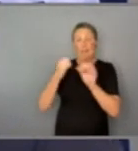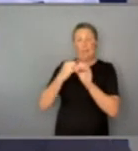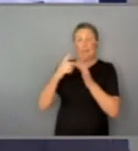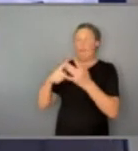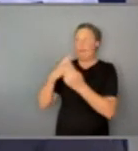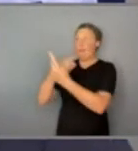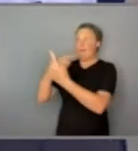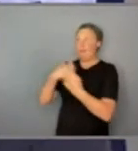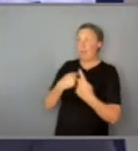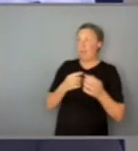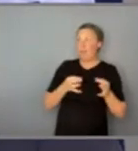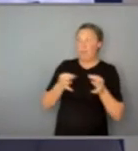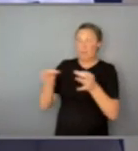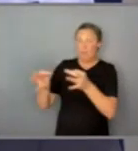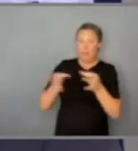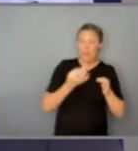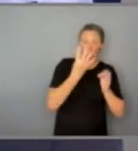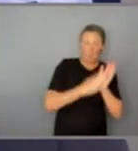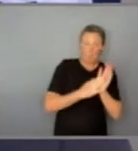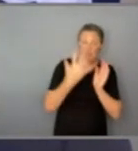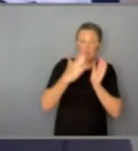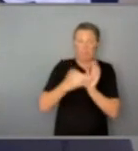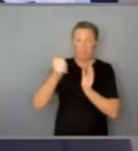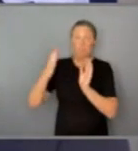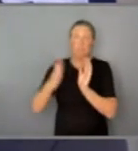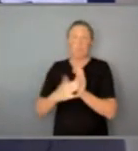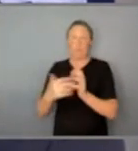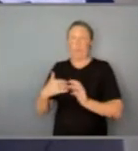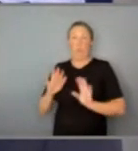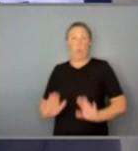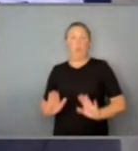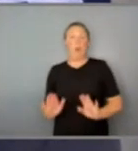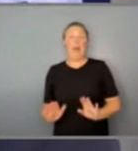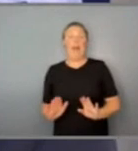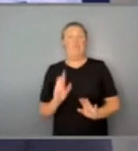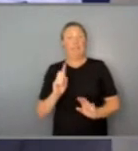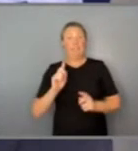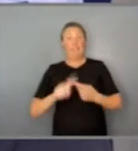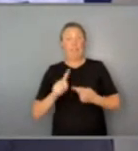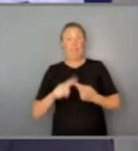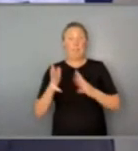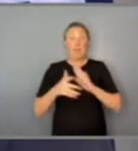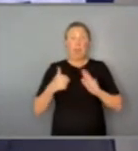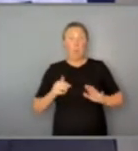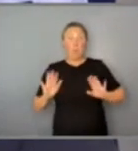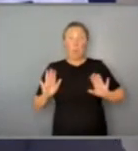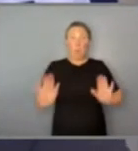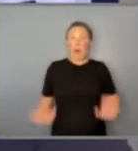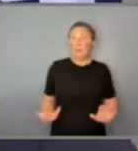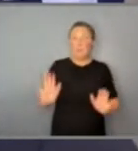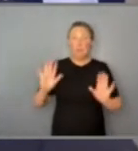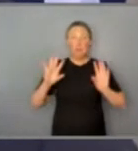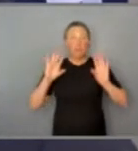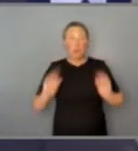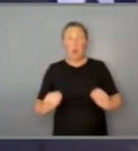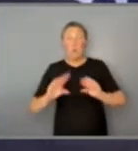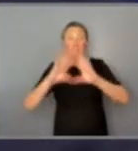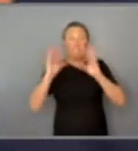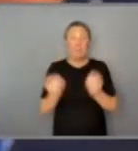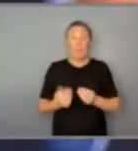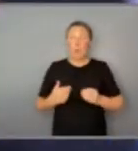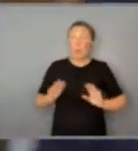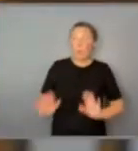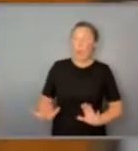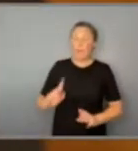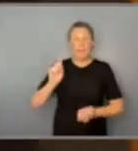that won't change the need for us to act on the 3 areas as a priority that I've outlined today. But Paul, did you want to talk about ATAGI just for a second? Yeah, so